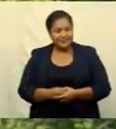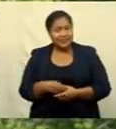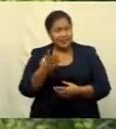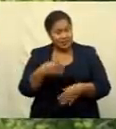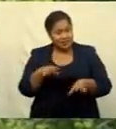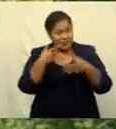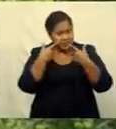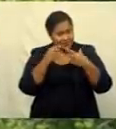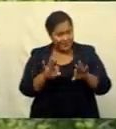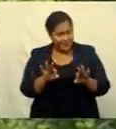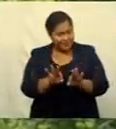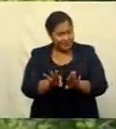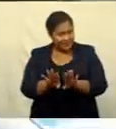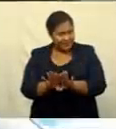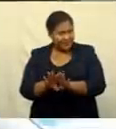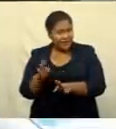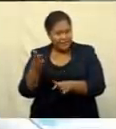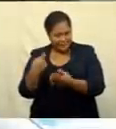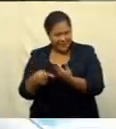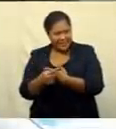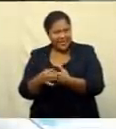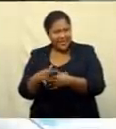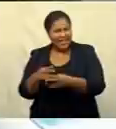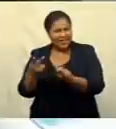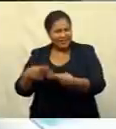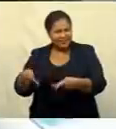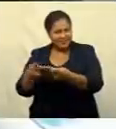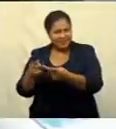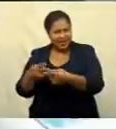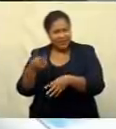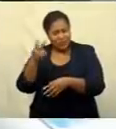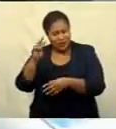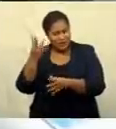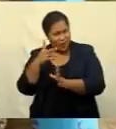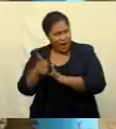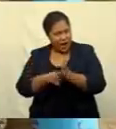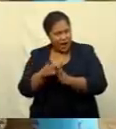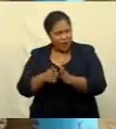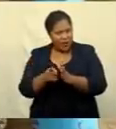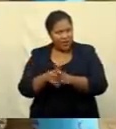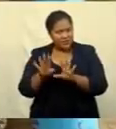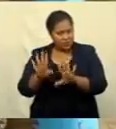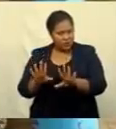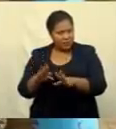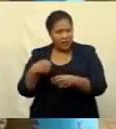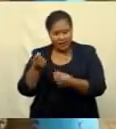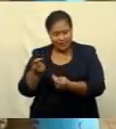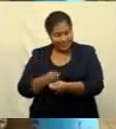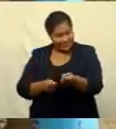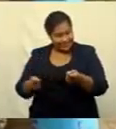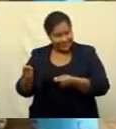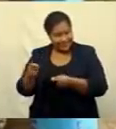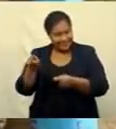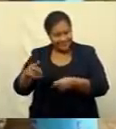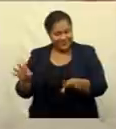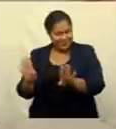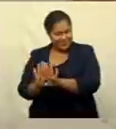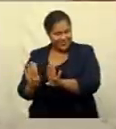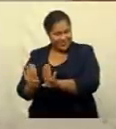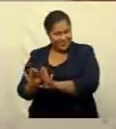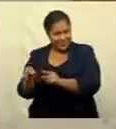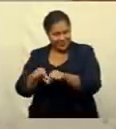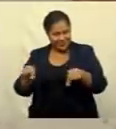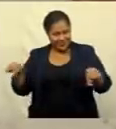lockdown regulations will include 24-hour checkpoints, no loitering, and exchange of goods will be done at the checkpoints.